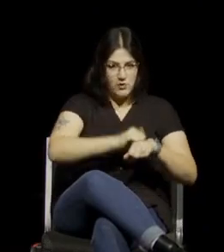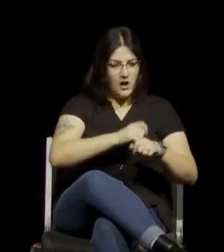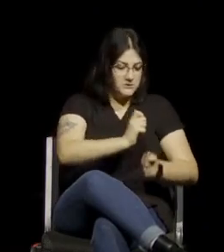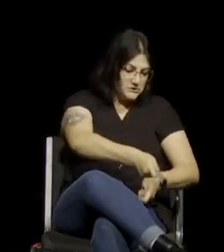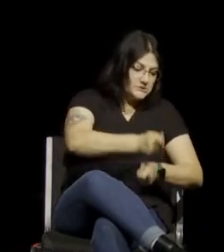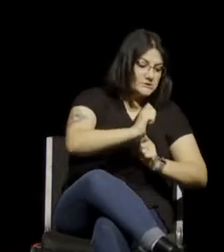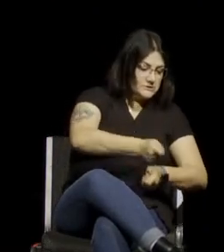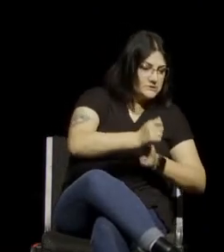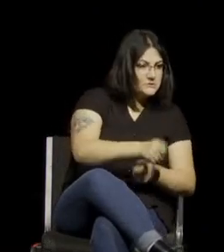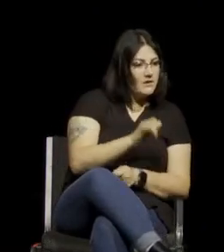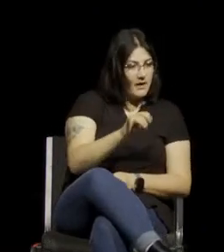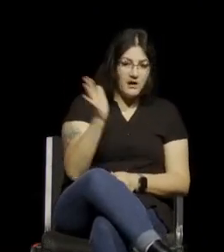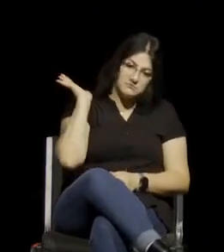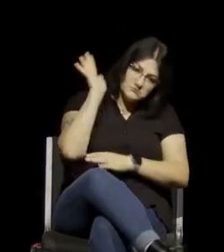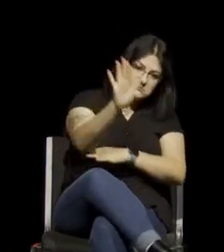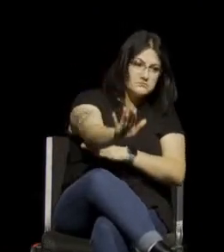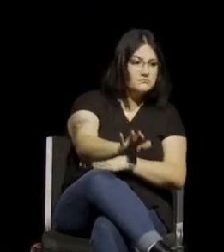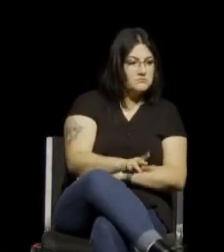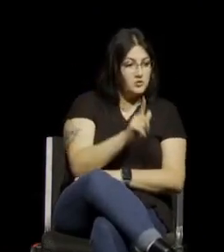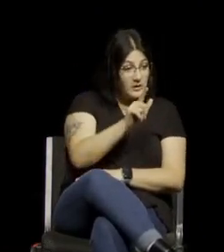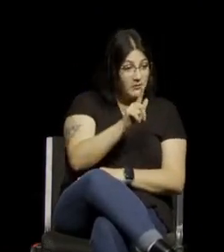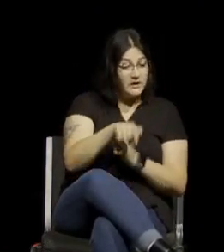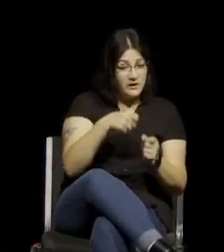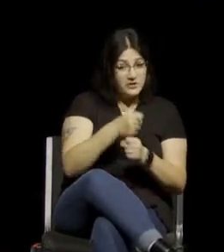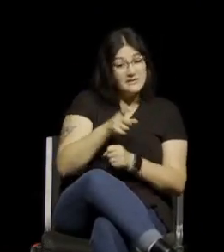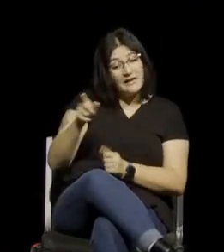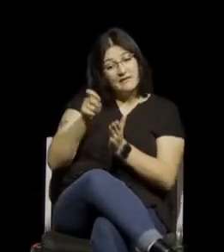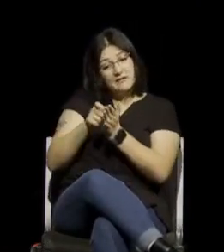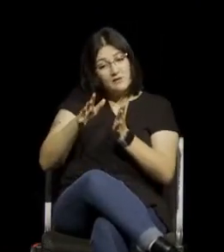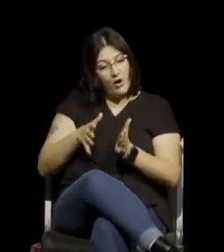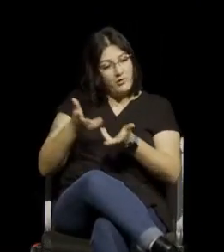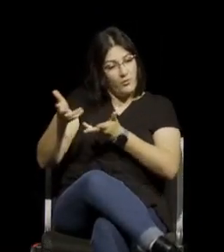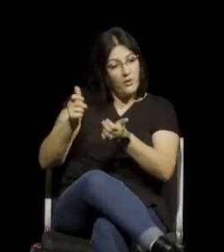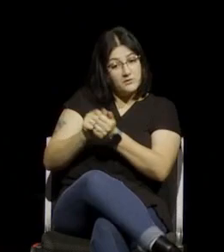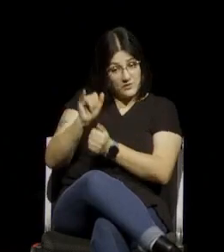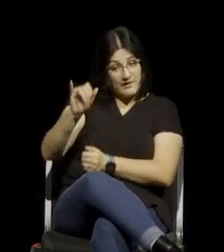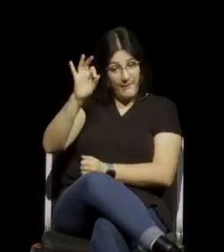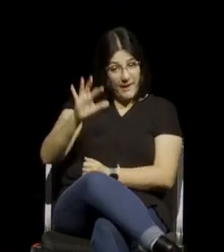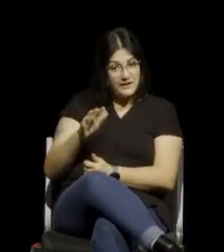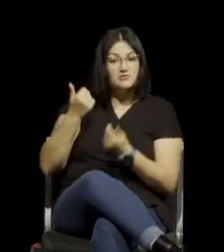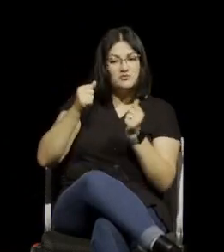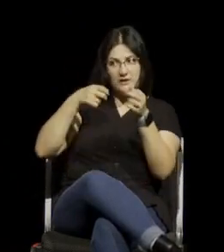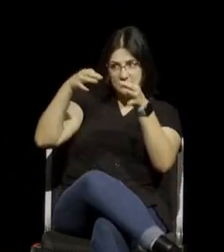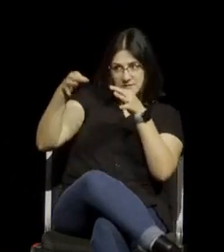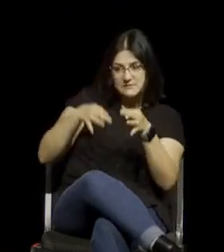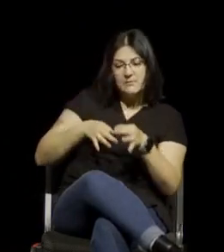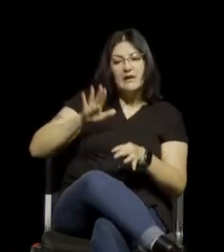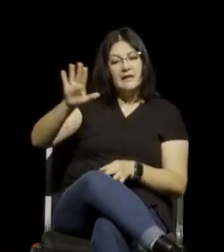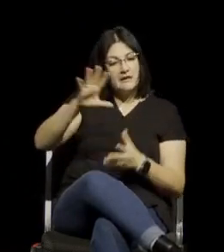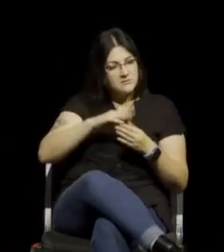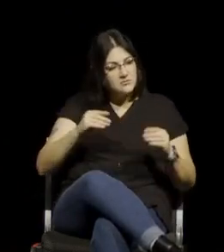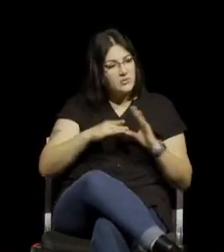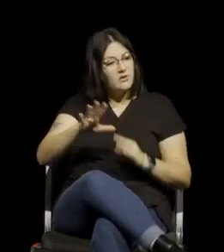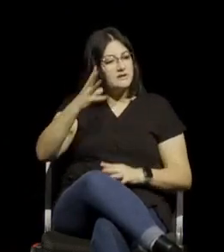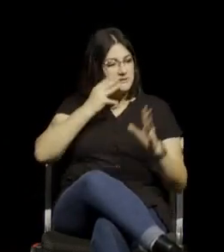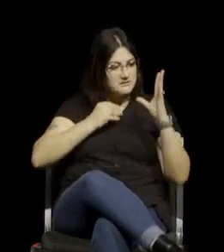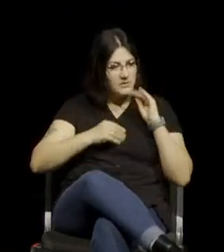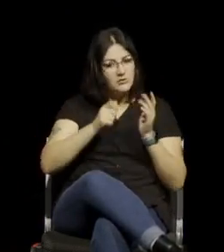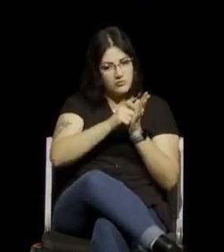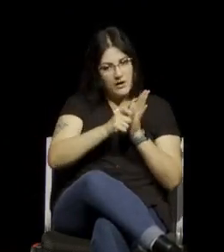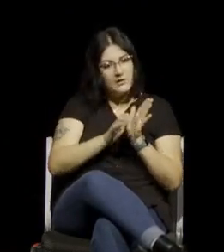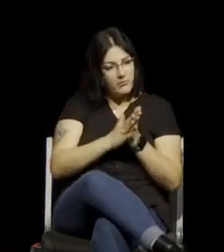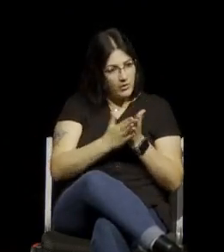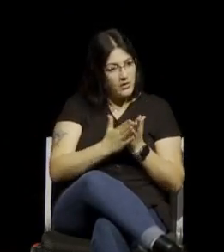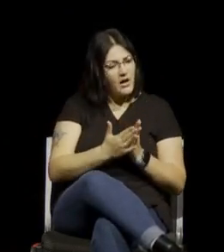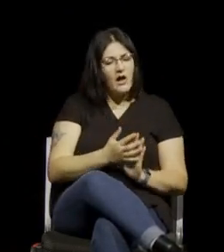And this is what this author works with Pastor Samuel Lam to recount his story and his experience. And